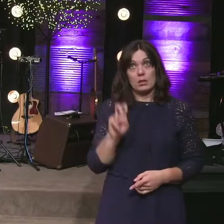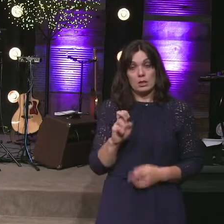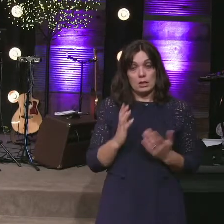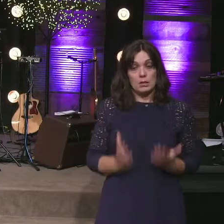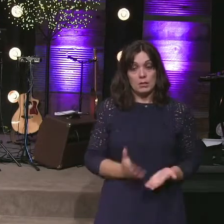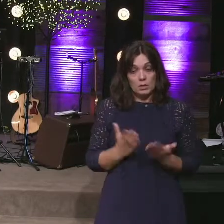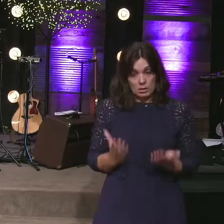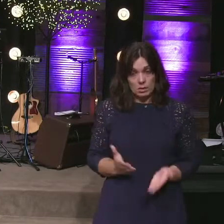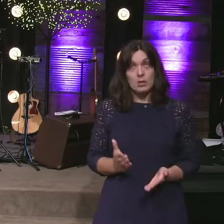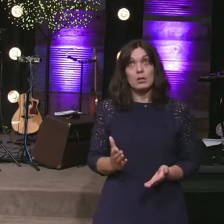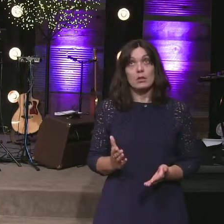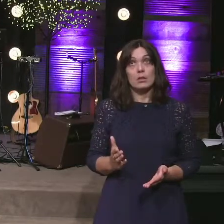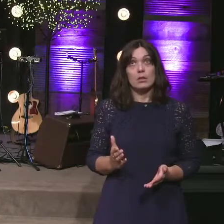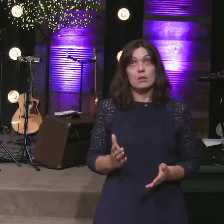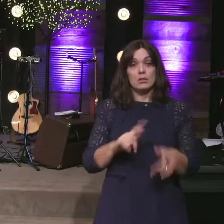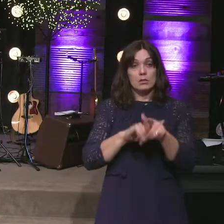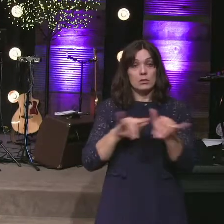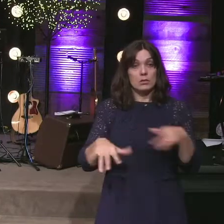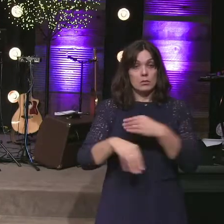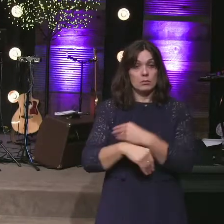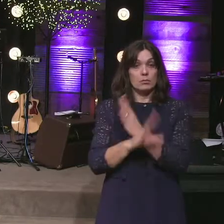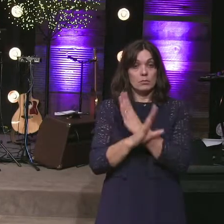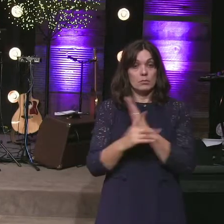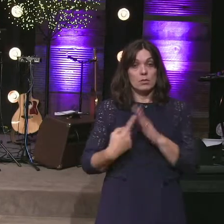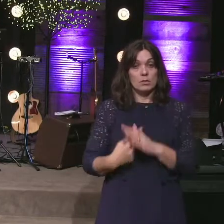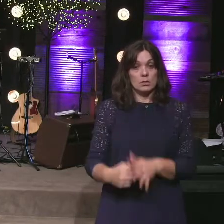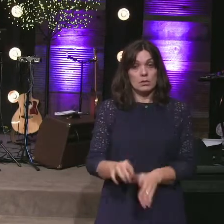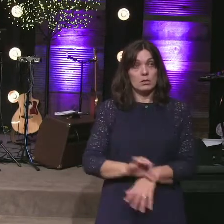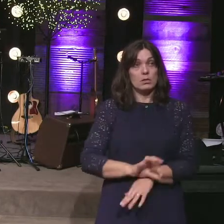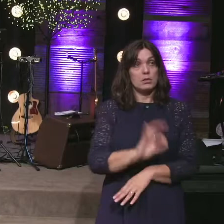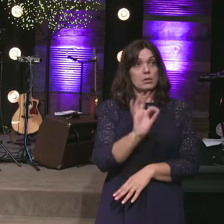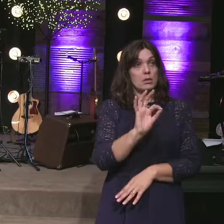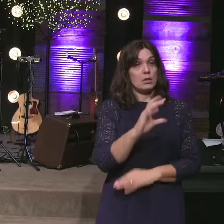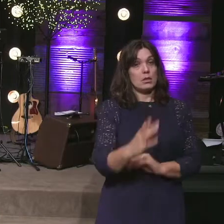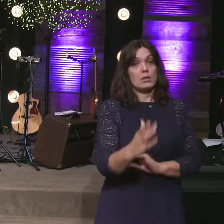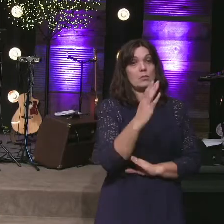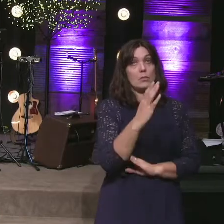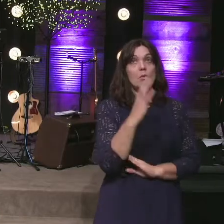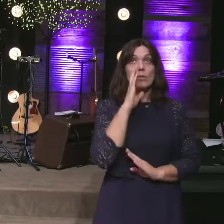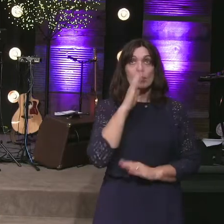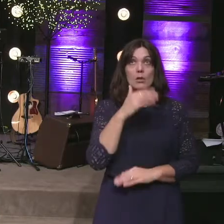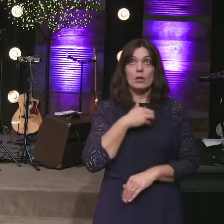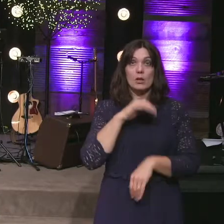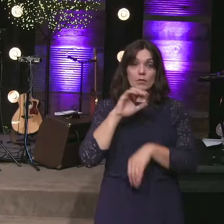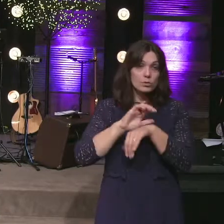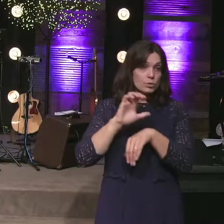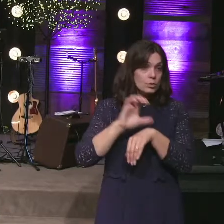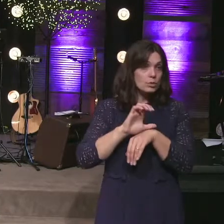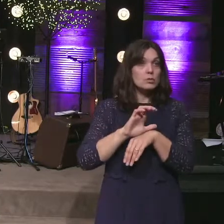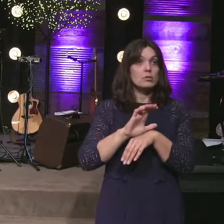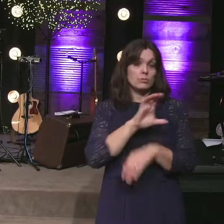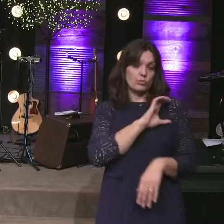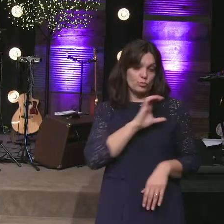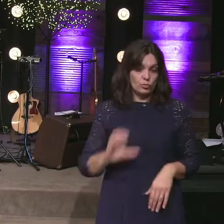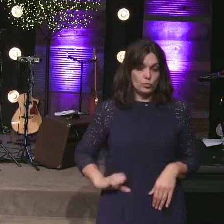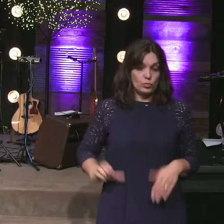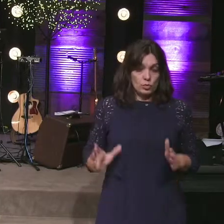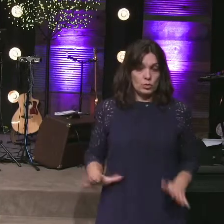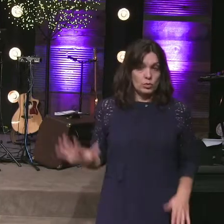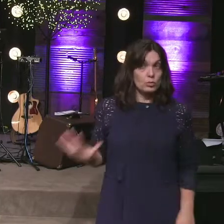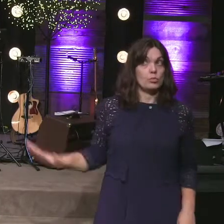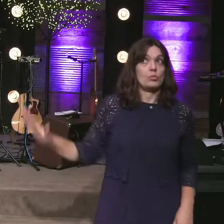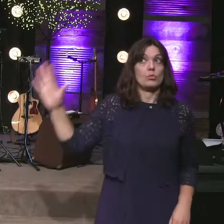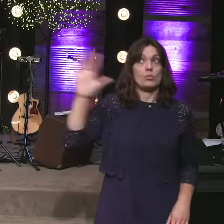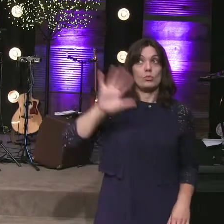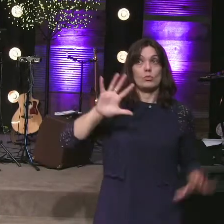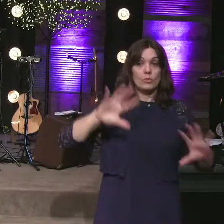in a simulcast. It starts at 9 a.m. in the morning. There will be churches and Christians all over the world joining